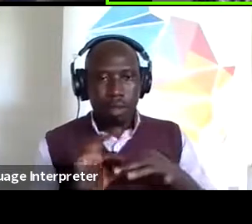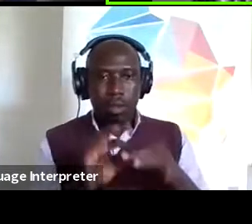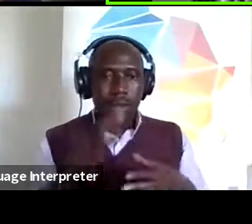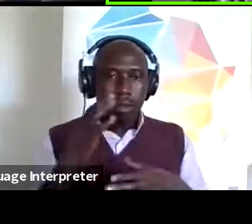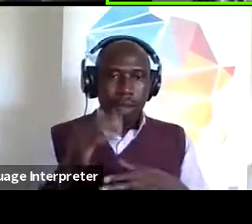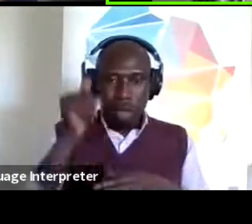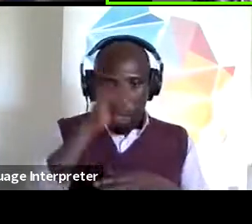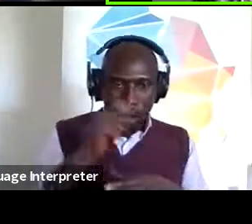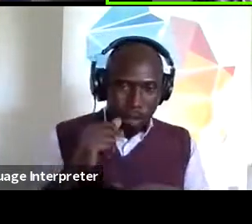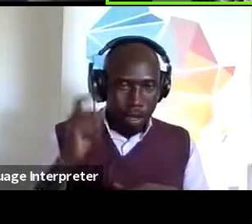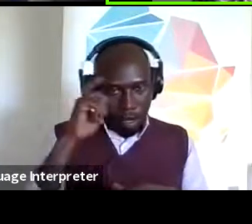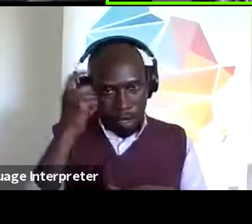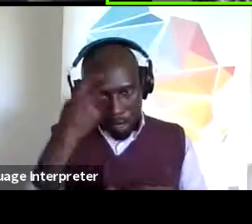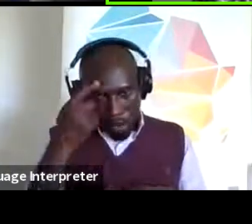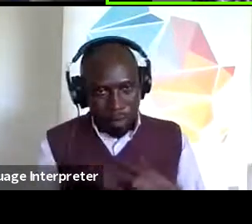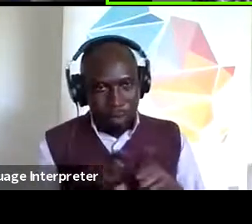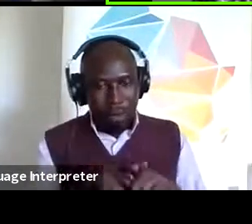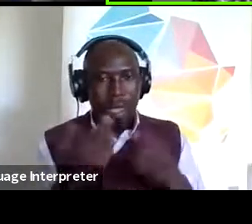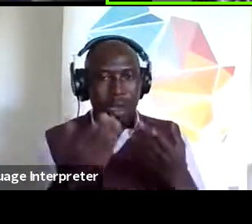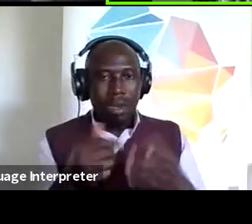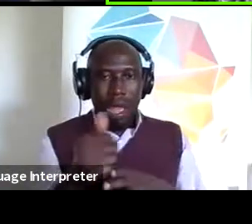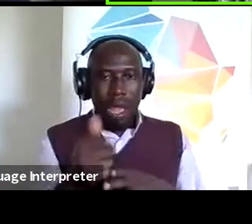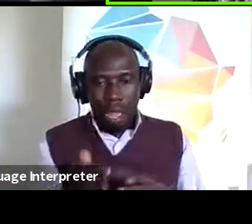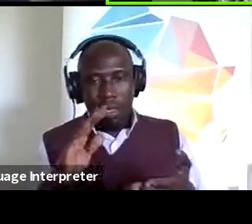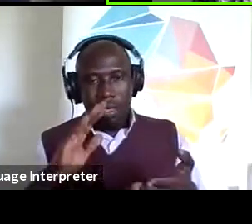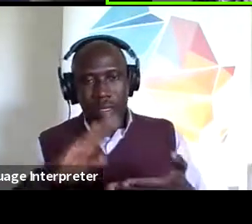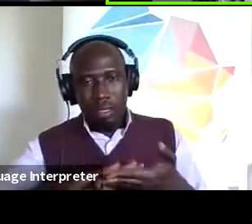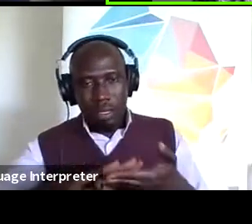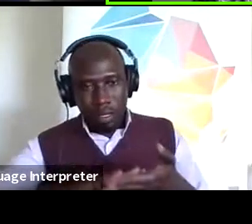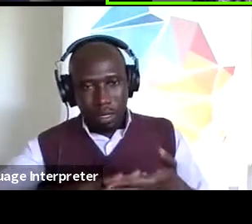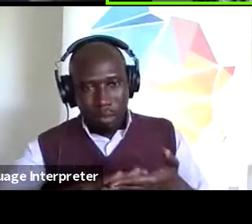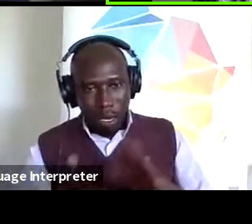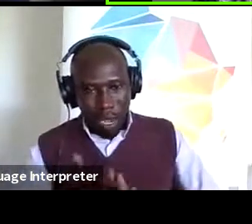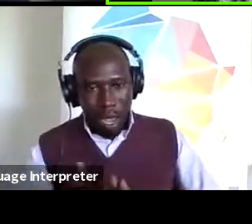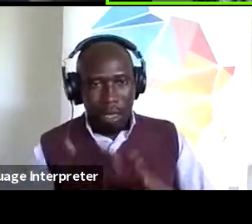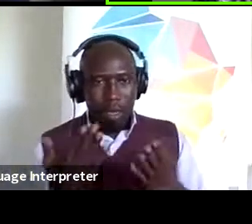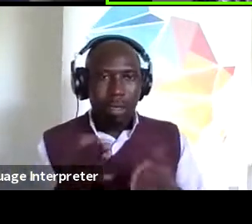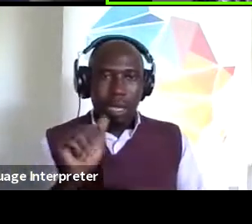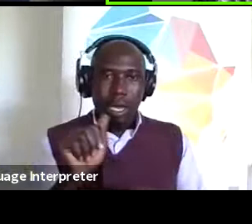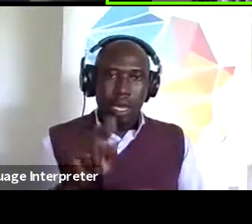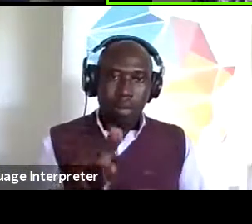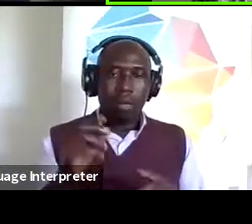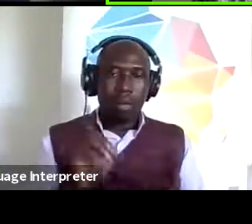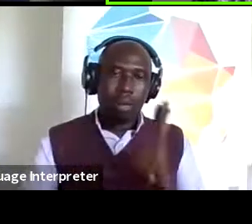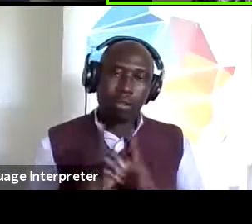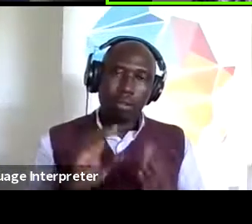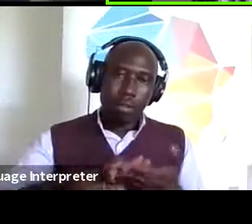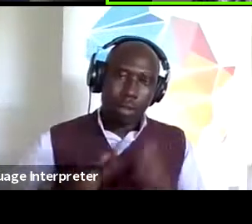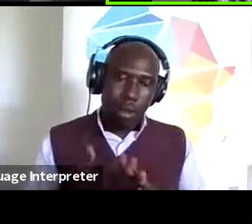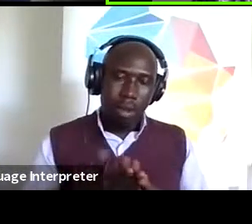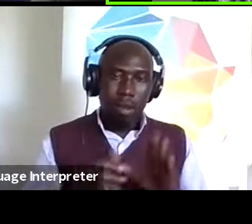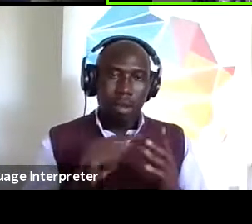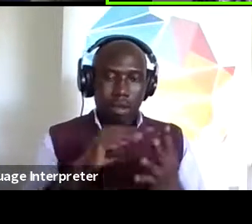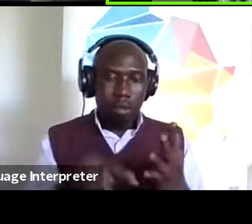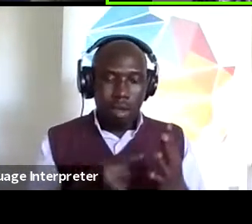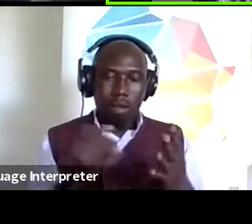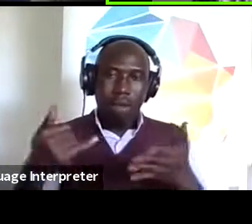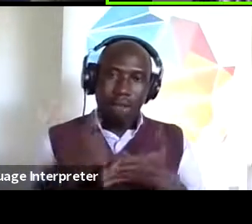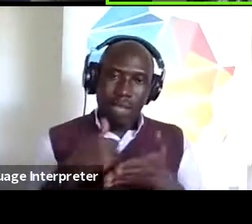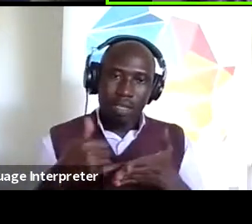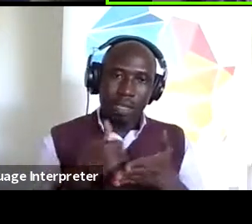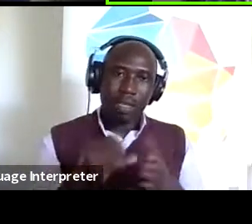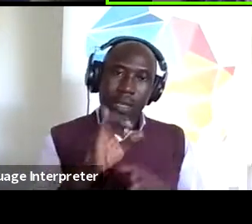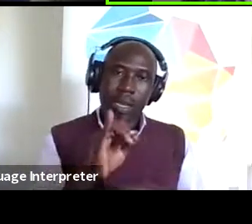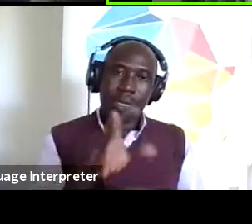governments, between the corporate sector, SADC, the AU, and development partners to prioritize also investment in